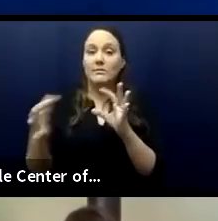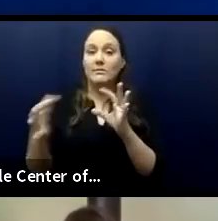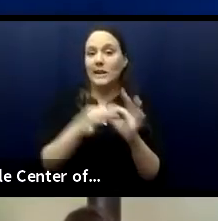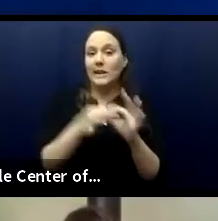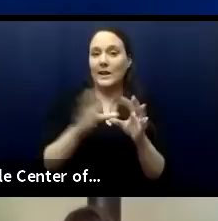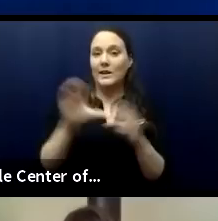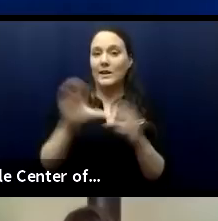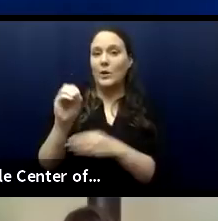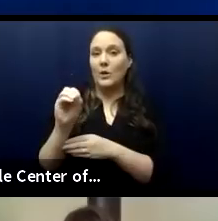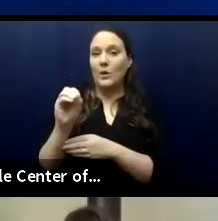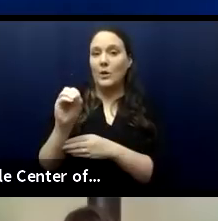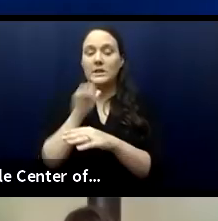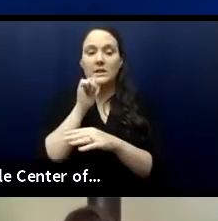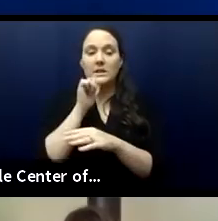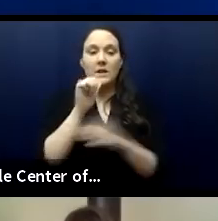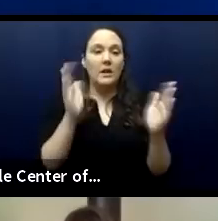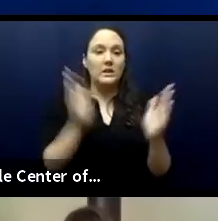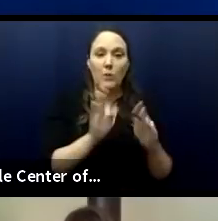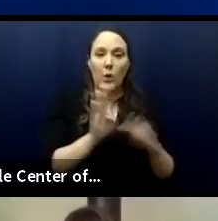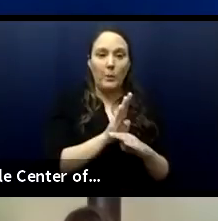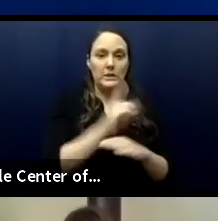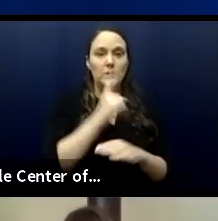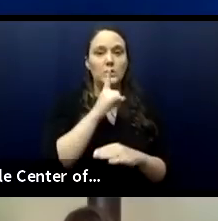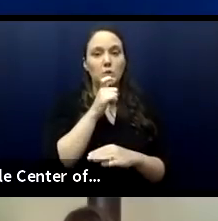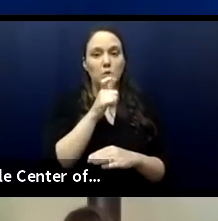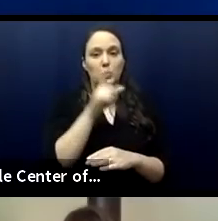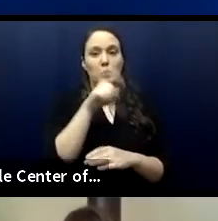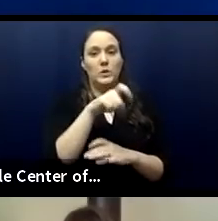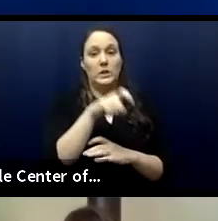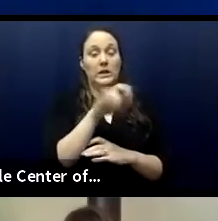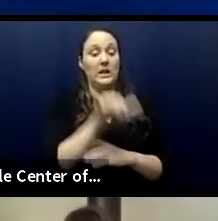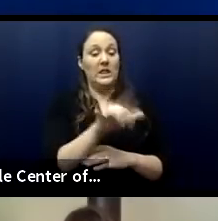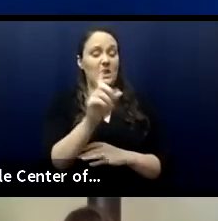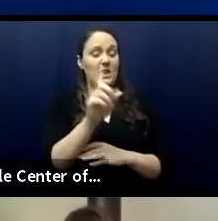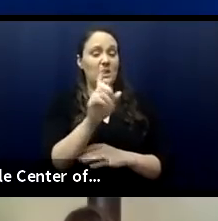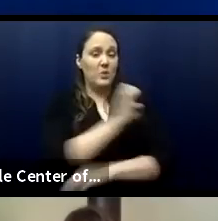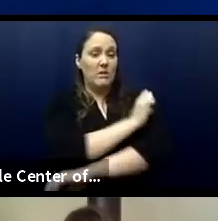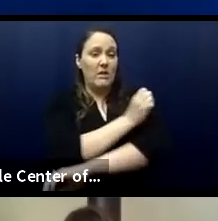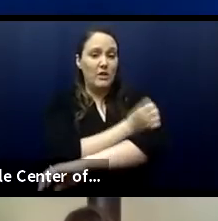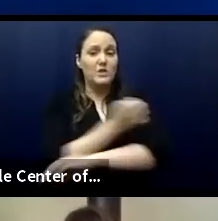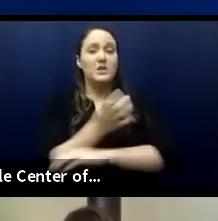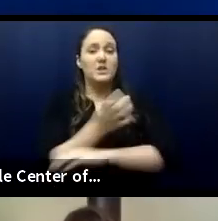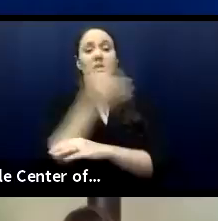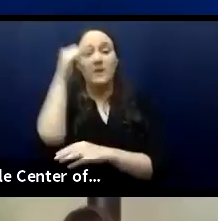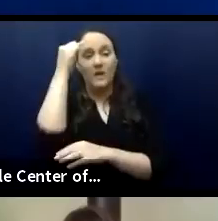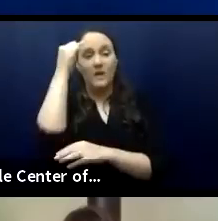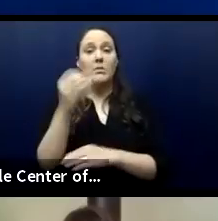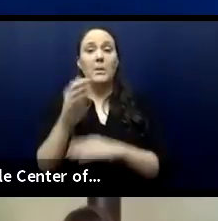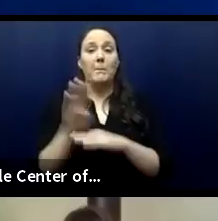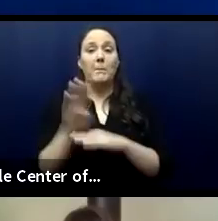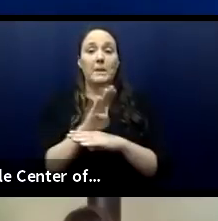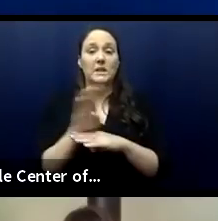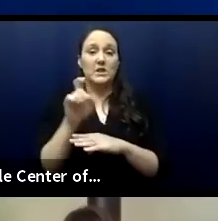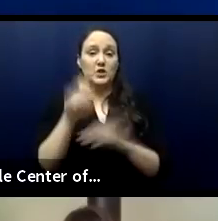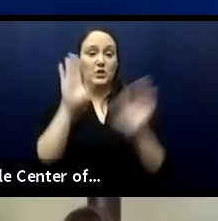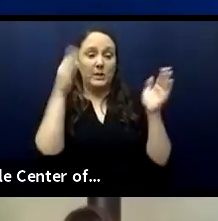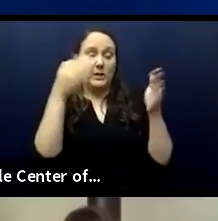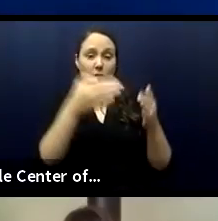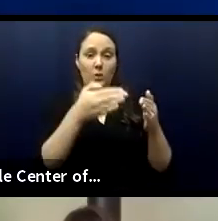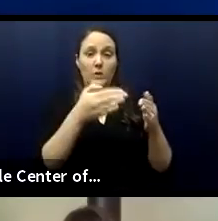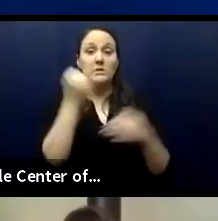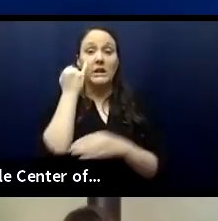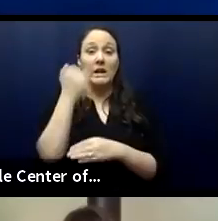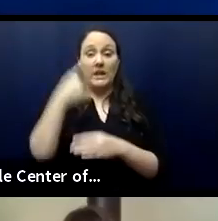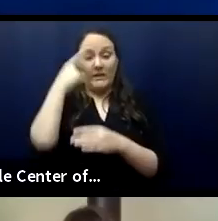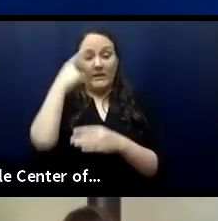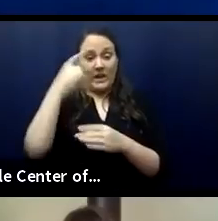that justifiably needed it. This is where the energy of the government and the business community should go. If I decide to visit a bar before 8